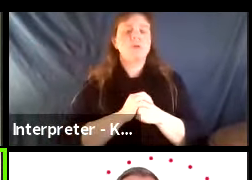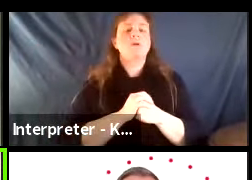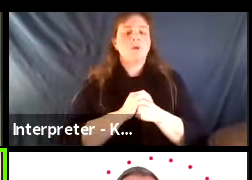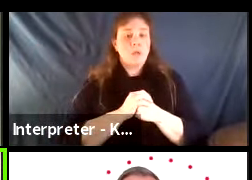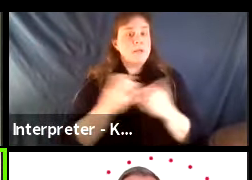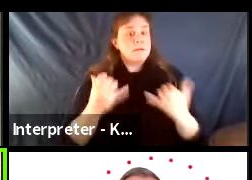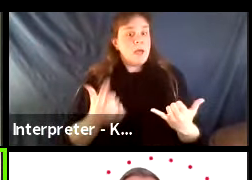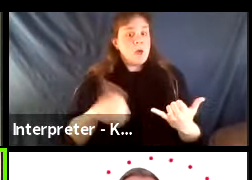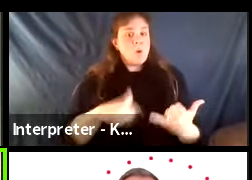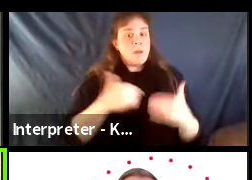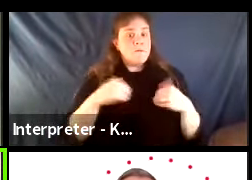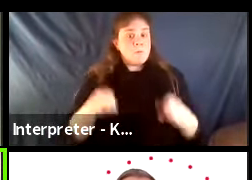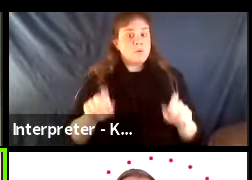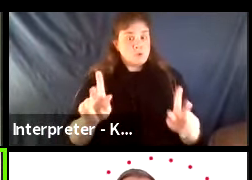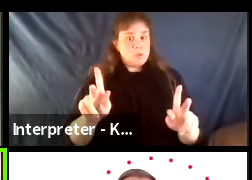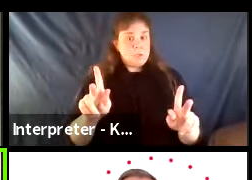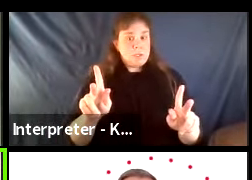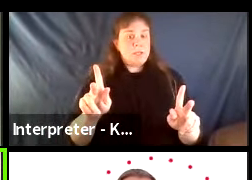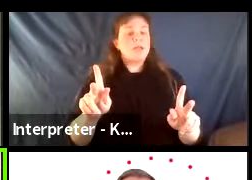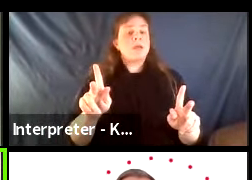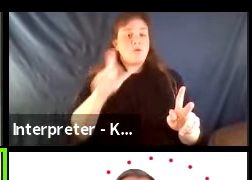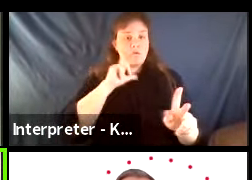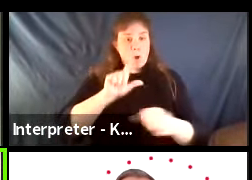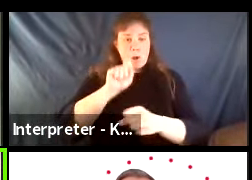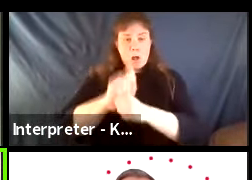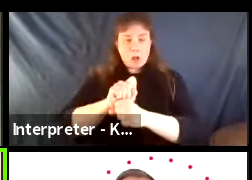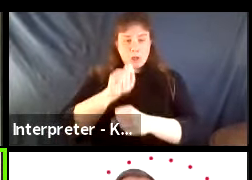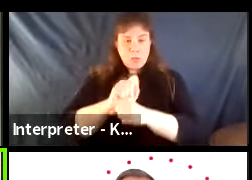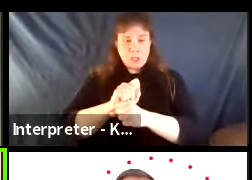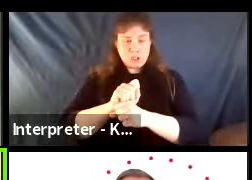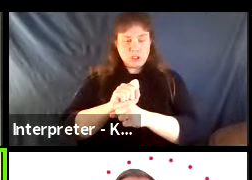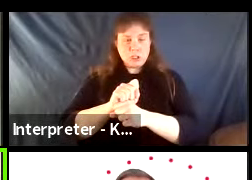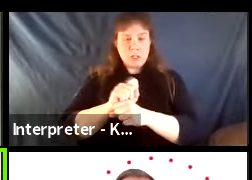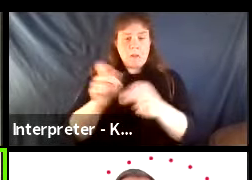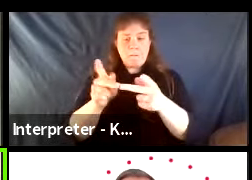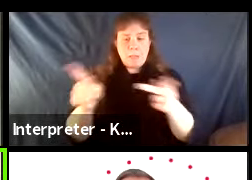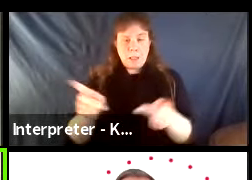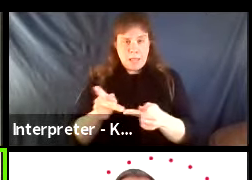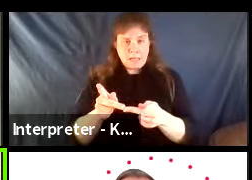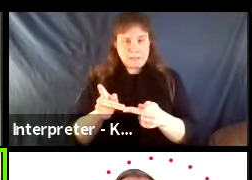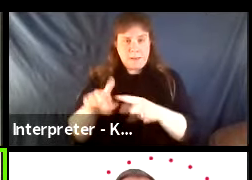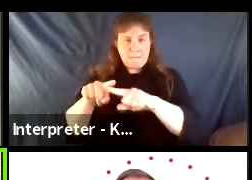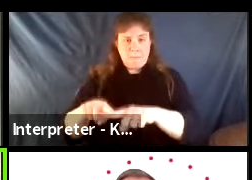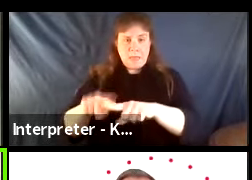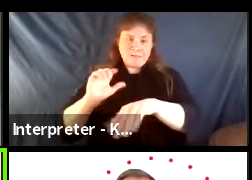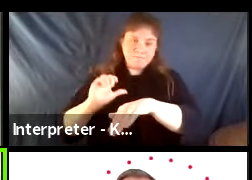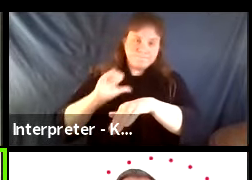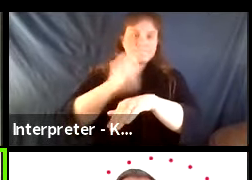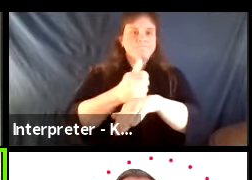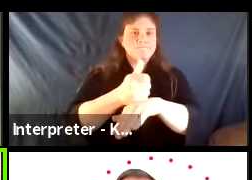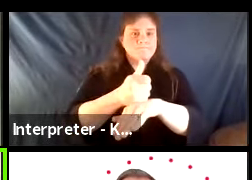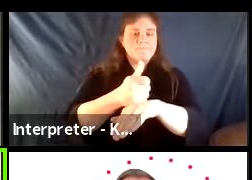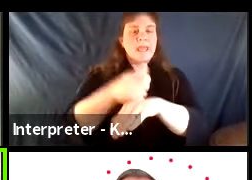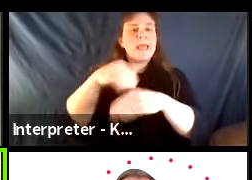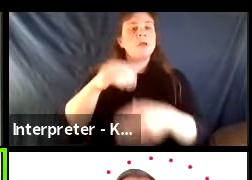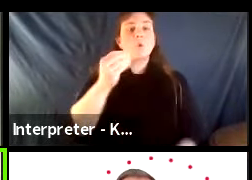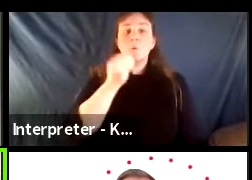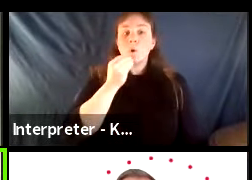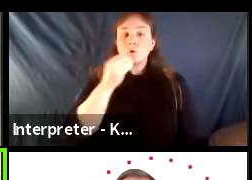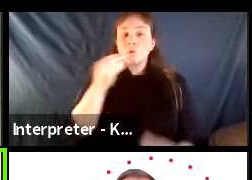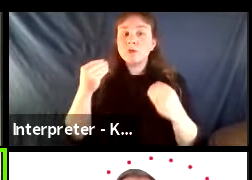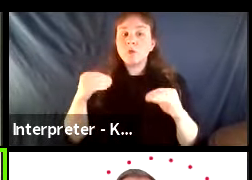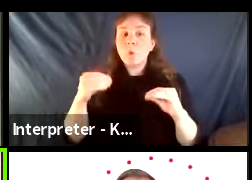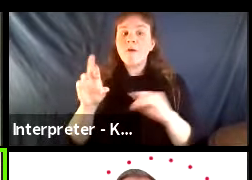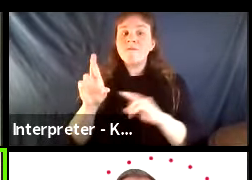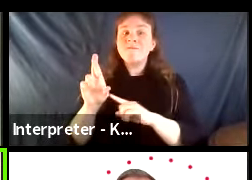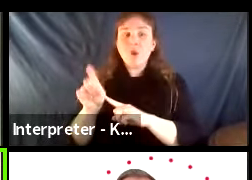to implement an occupation-based or a place-based vaccine distribution system in grocery store pharmacies, and I think we're missing